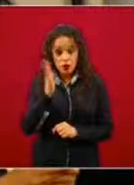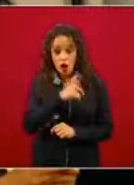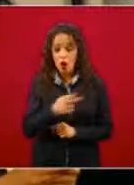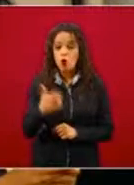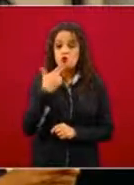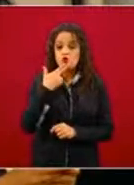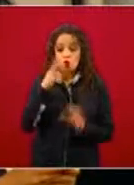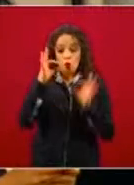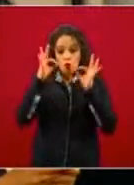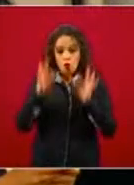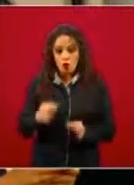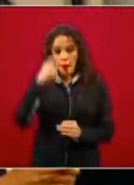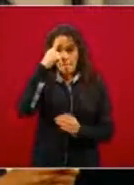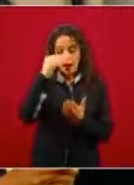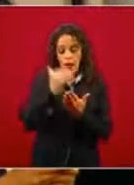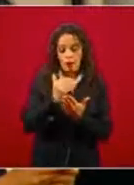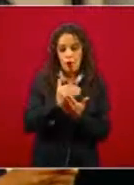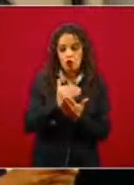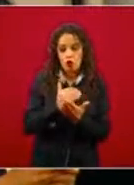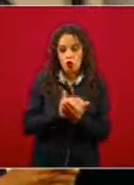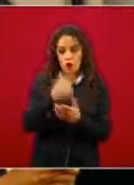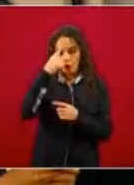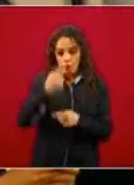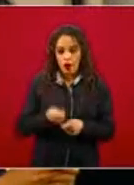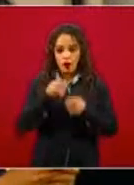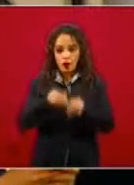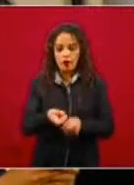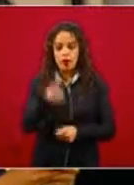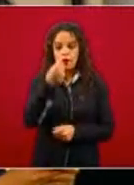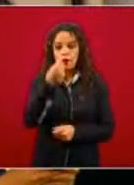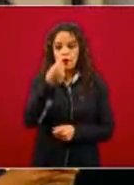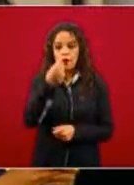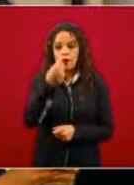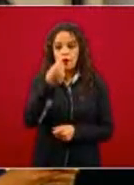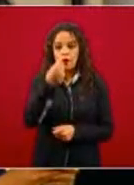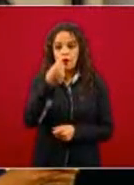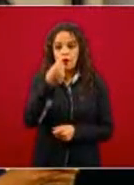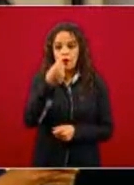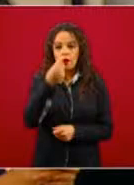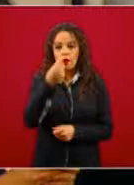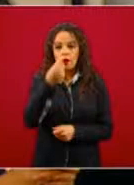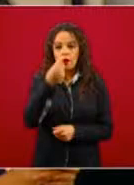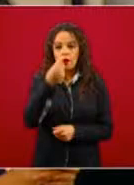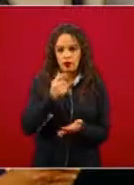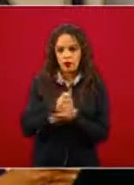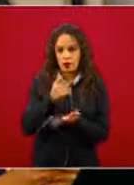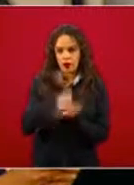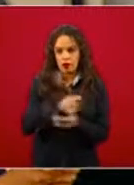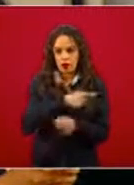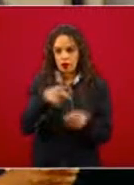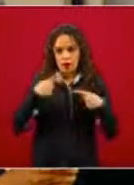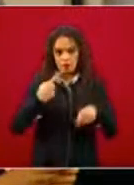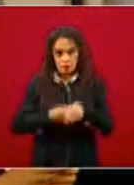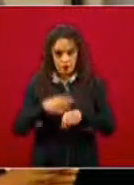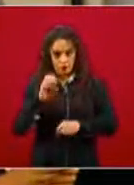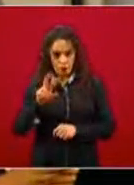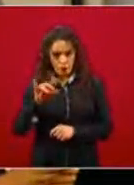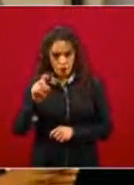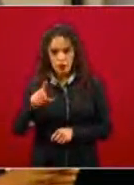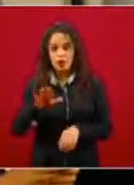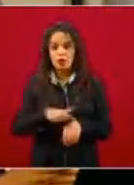COVID-19. I would like to know if this is considered in the official protocol for our country to treat